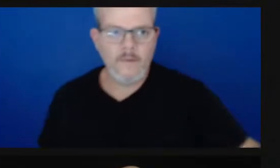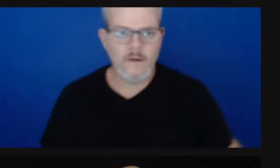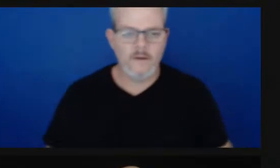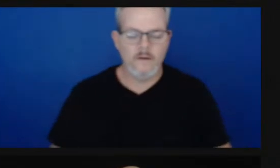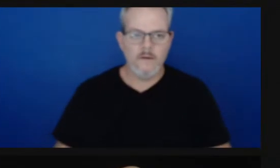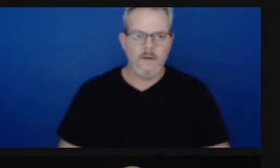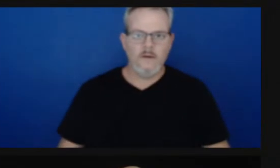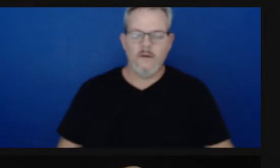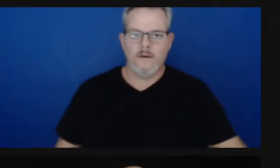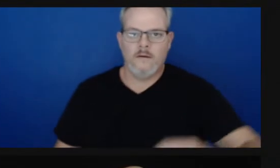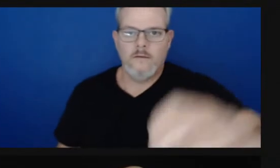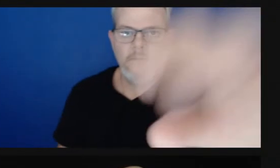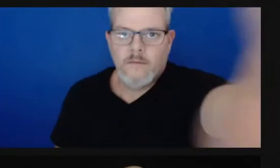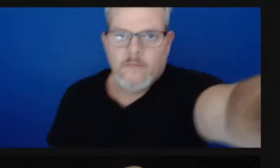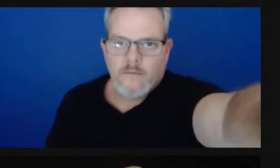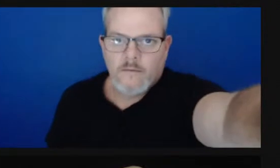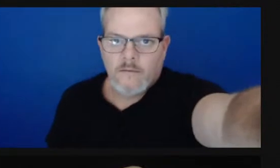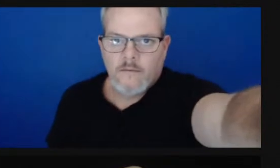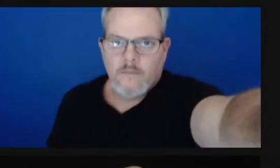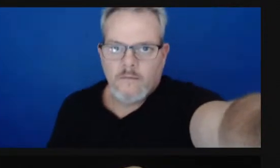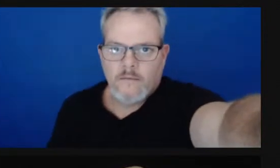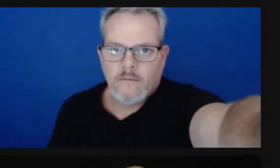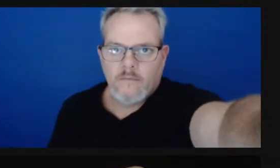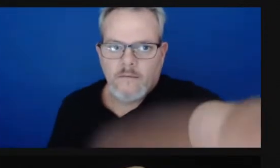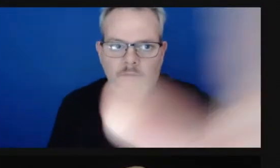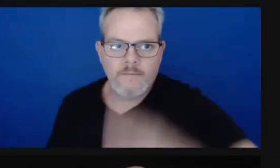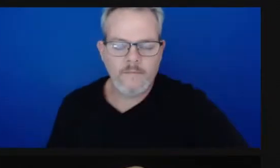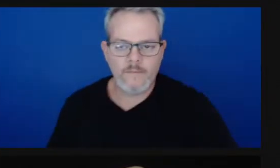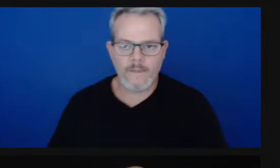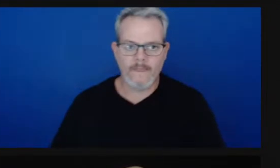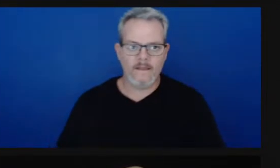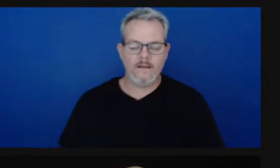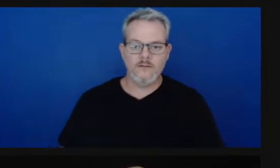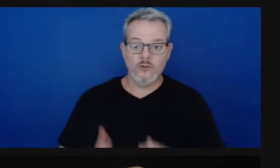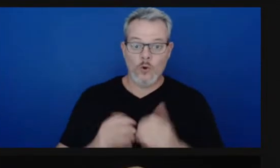So the way this map works is there's this rainbow scale.